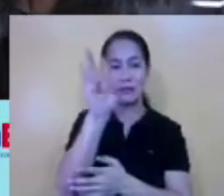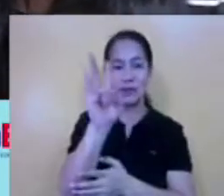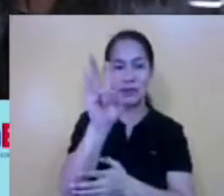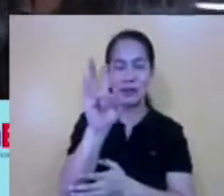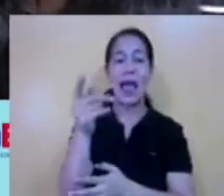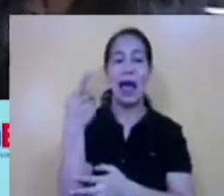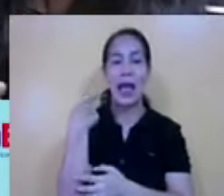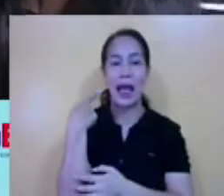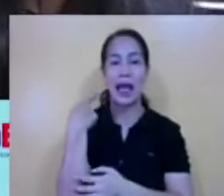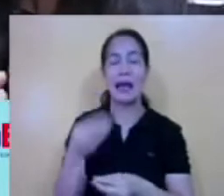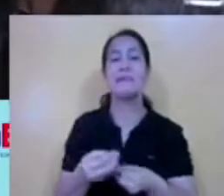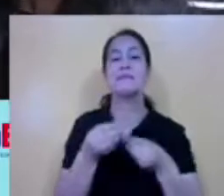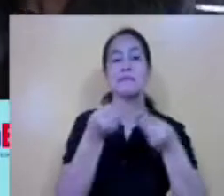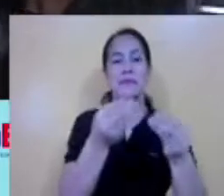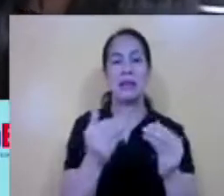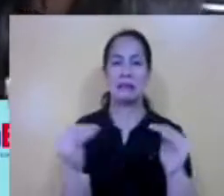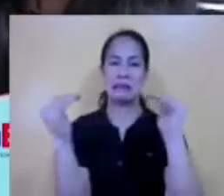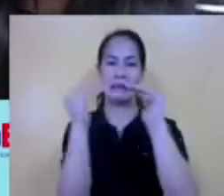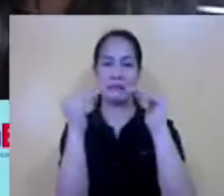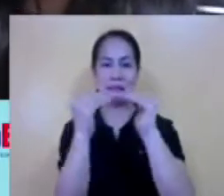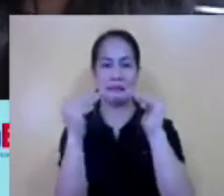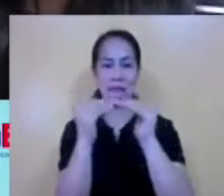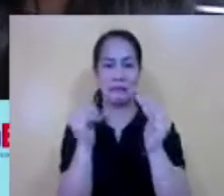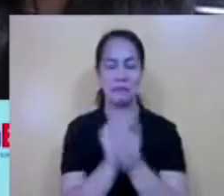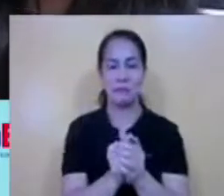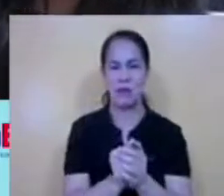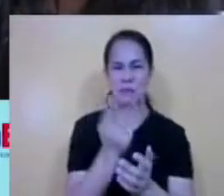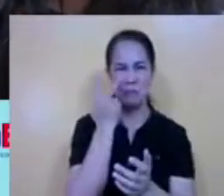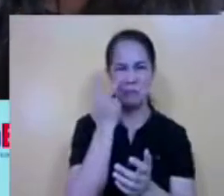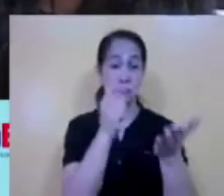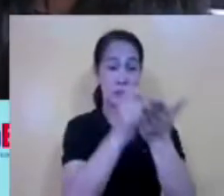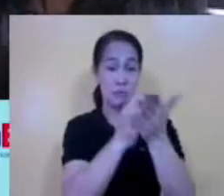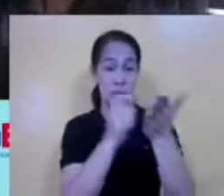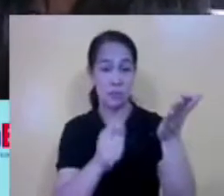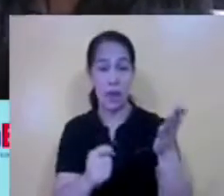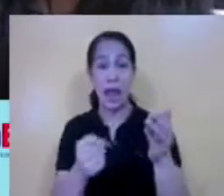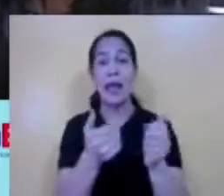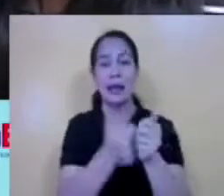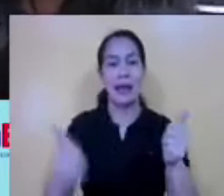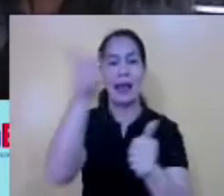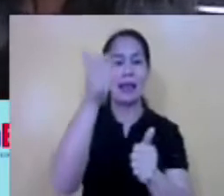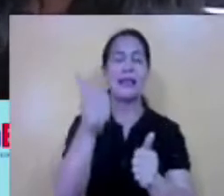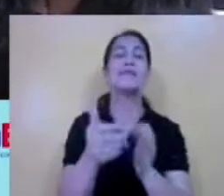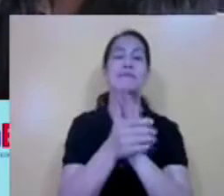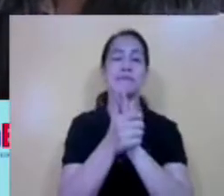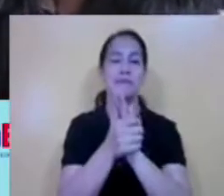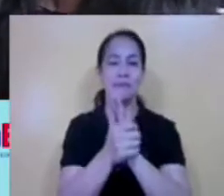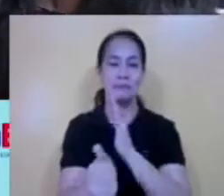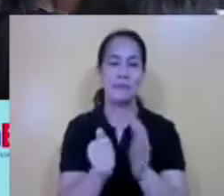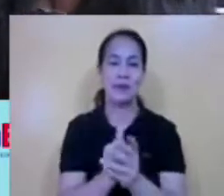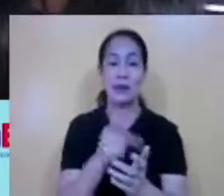KRA equivalents. So when you look at your respective tools, whether proficient or highly proficient, you will see there your KRAs, which